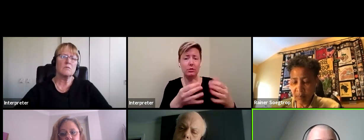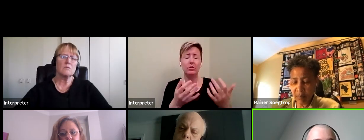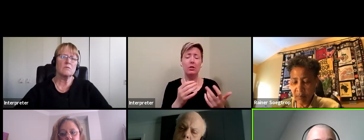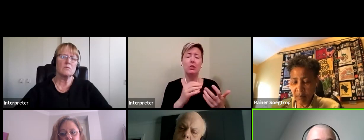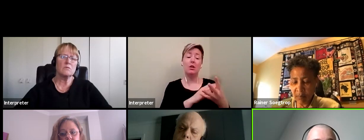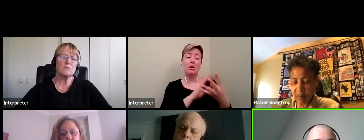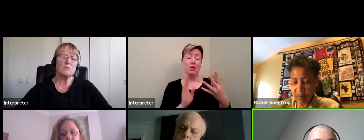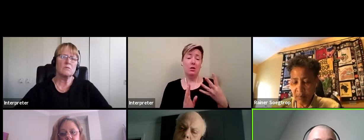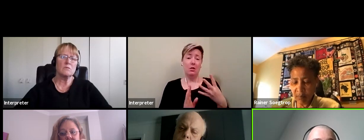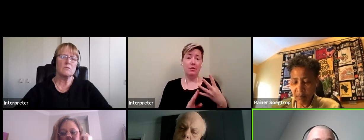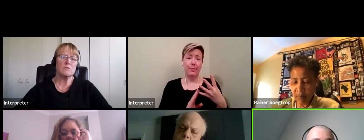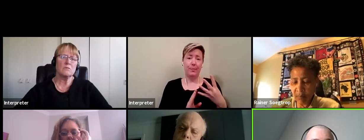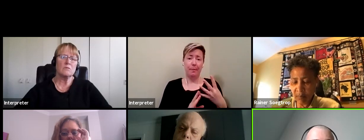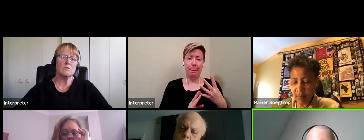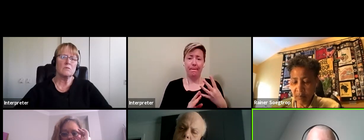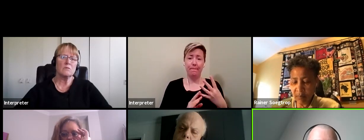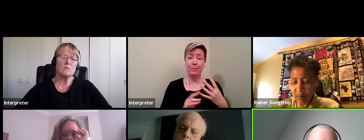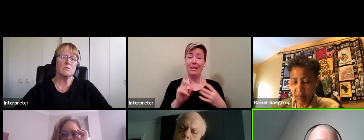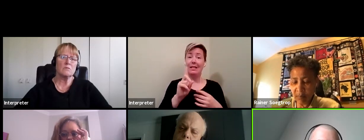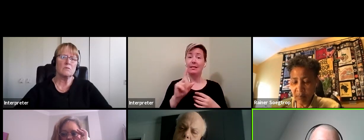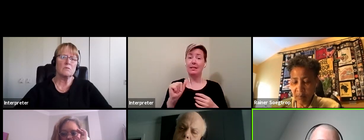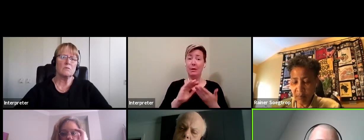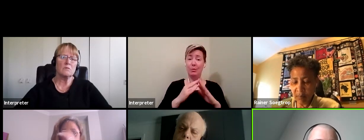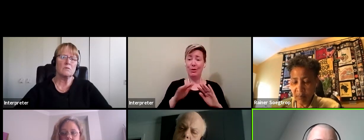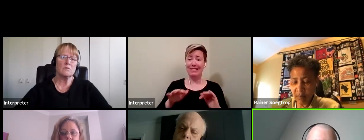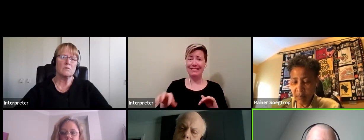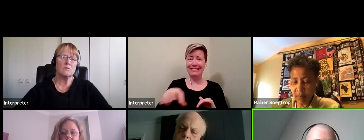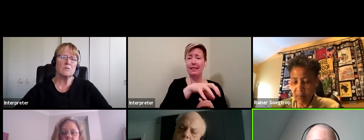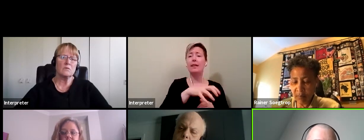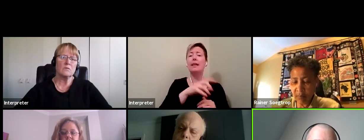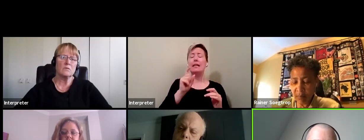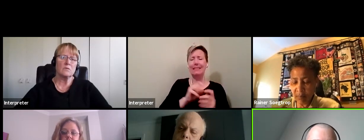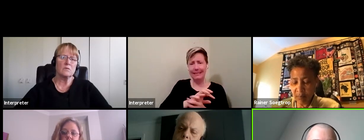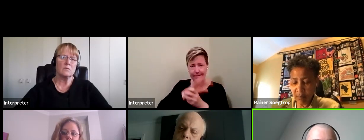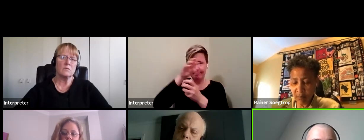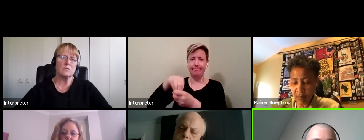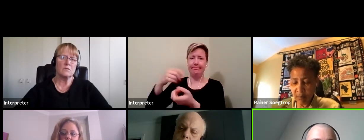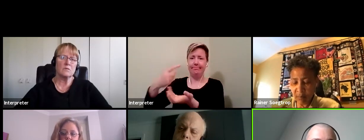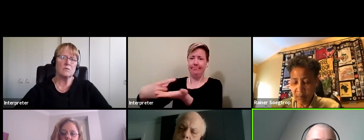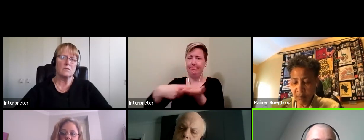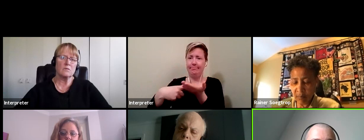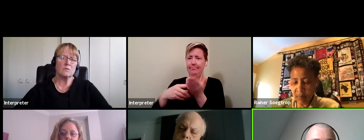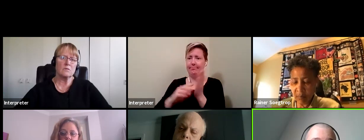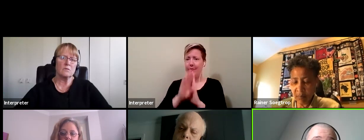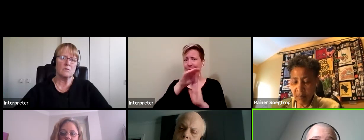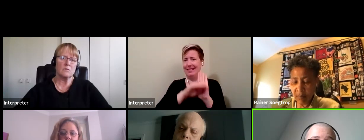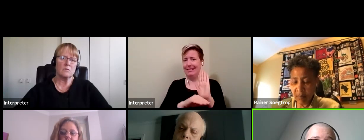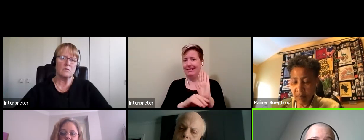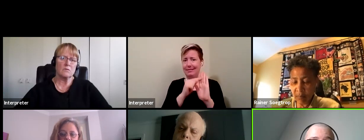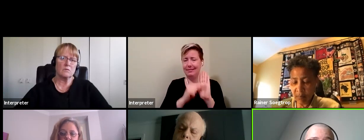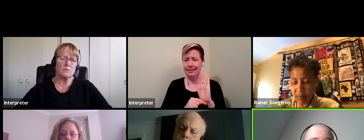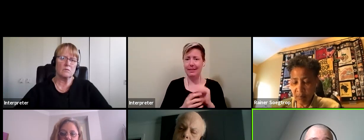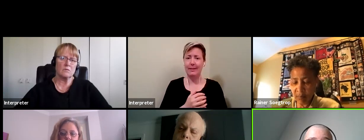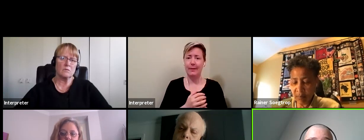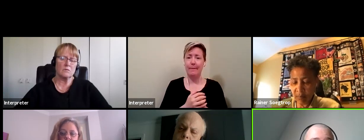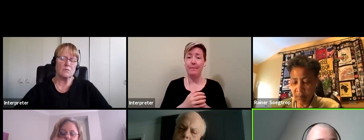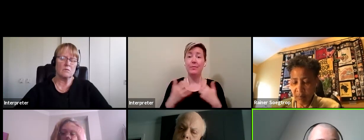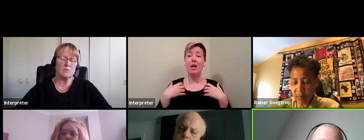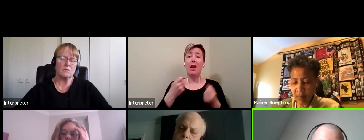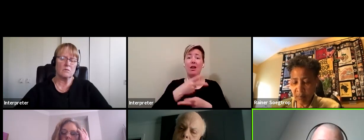fourth, disability communities need to be at the table in developing this framework. Our healthcare workers are